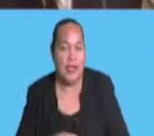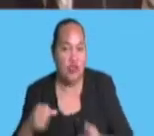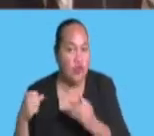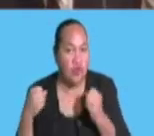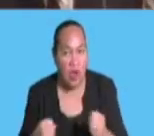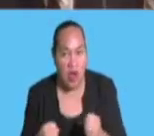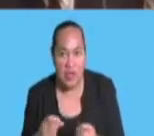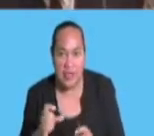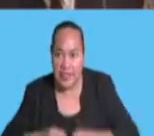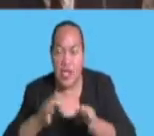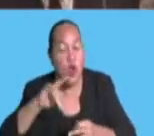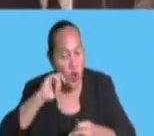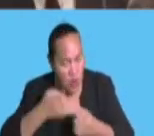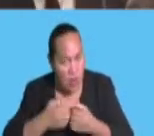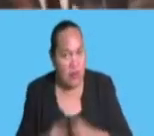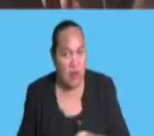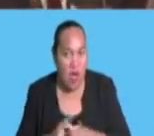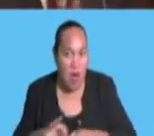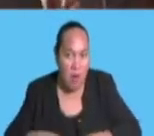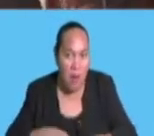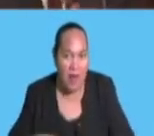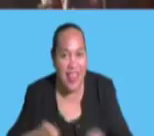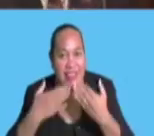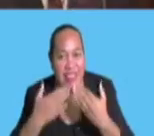will execute on our plans. Thank you very much, Mr. Speaker.